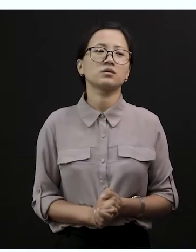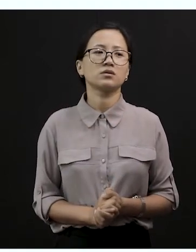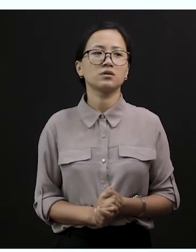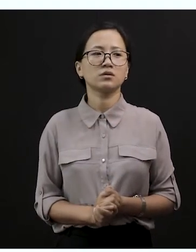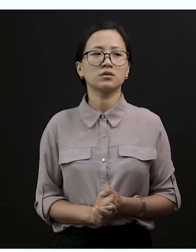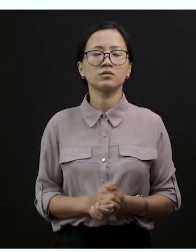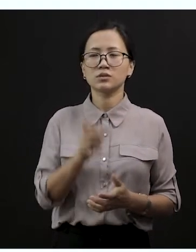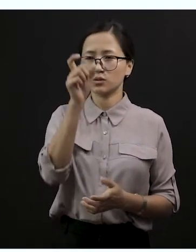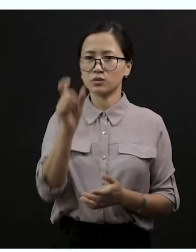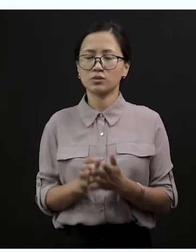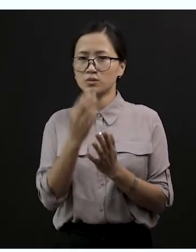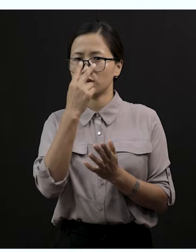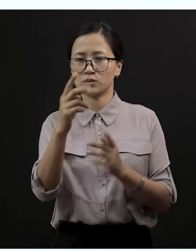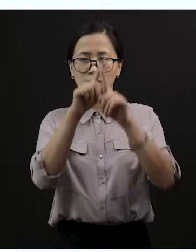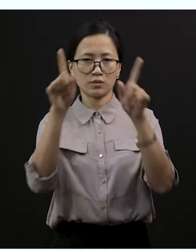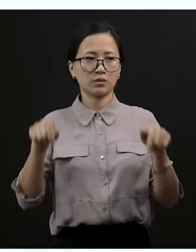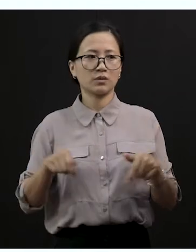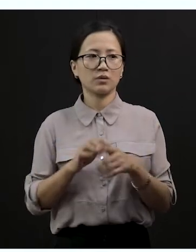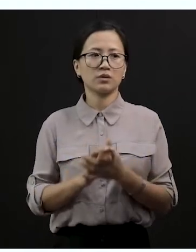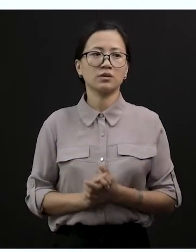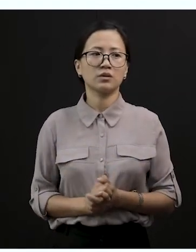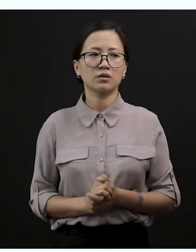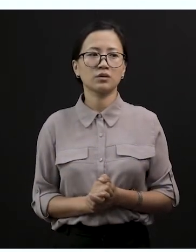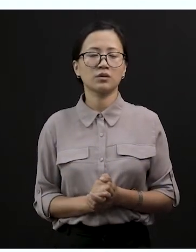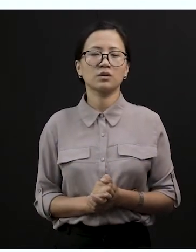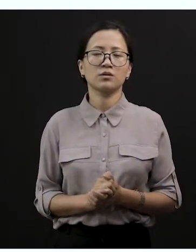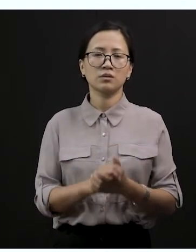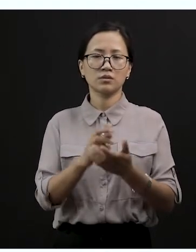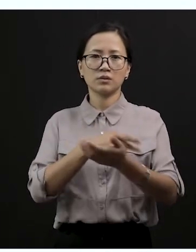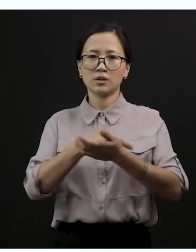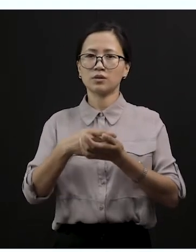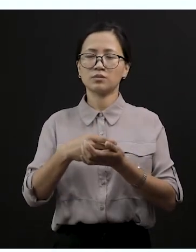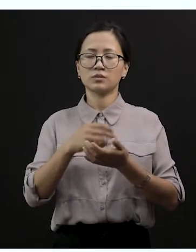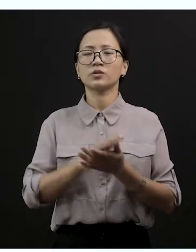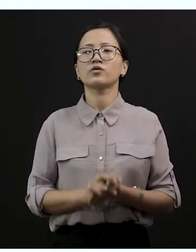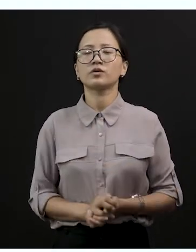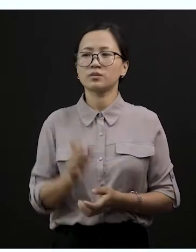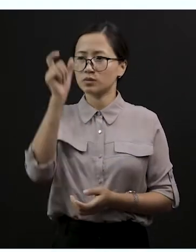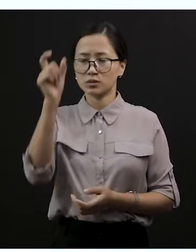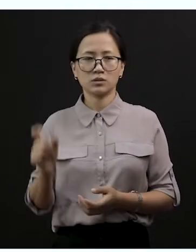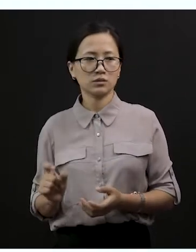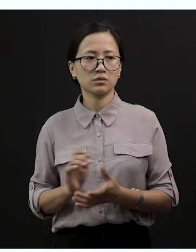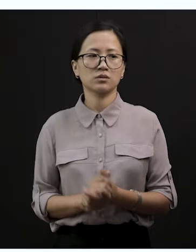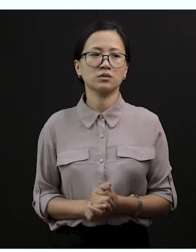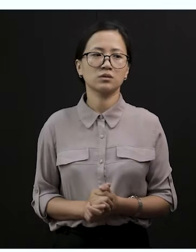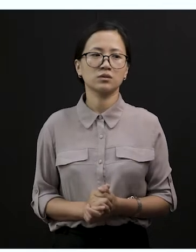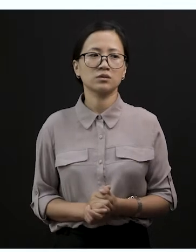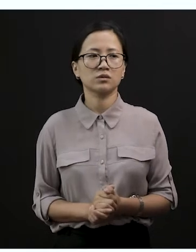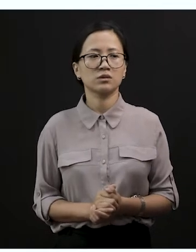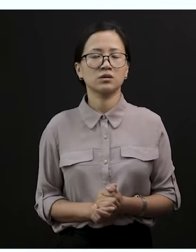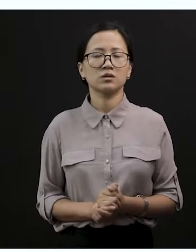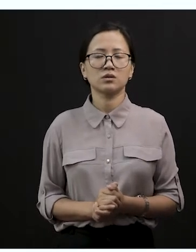is a name of a person, place, animal, and thing. So here are the names of a person I've given, like